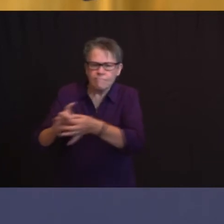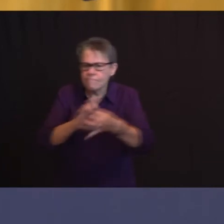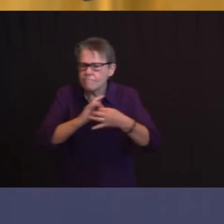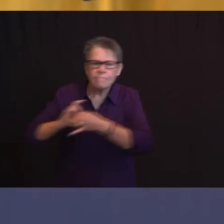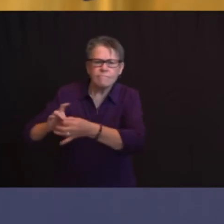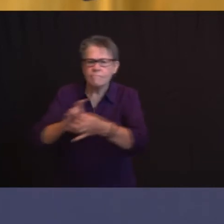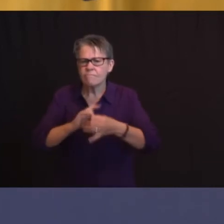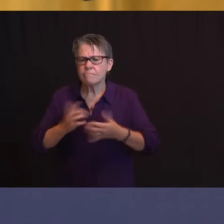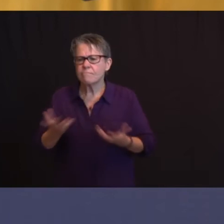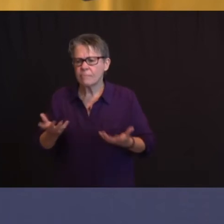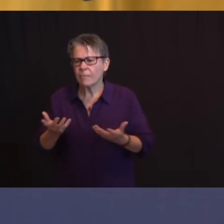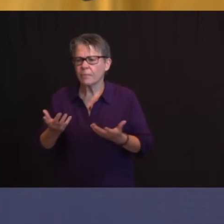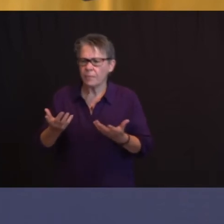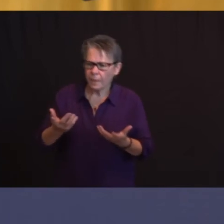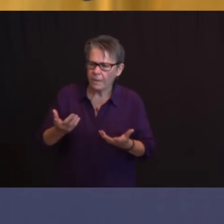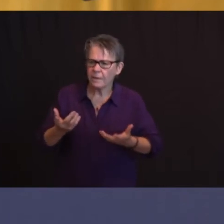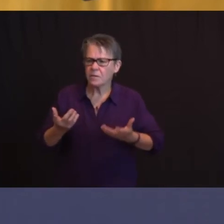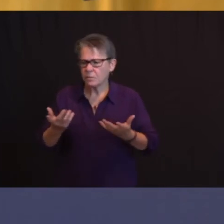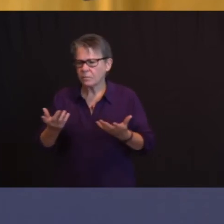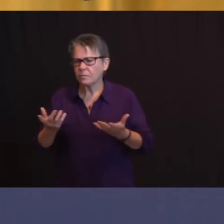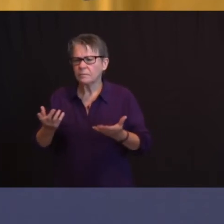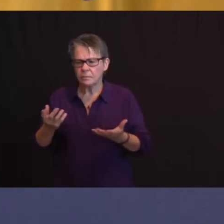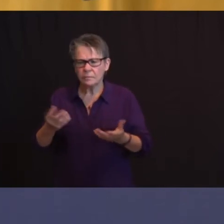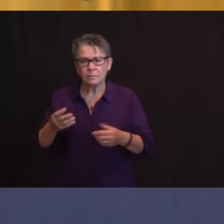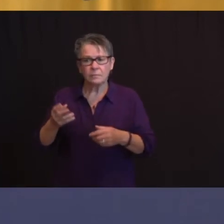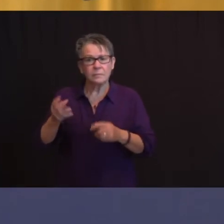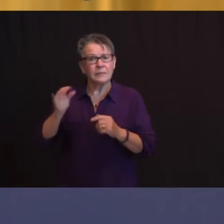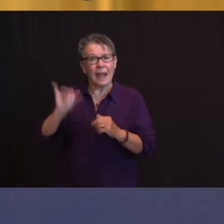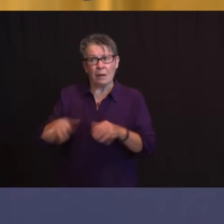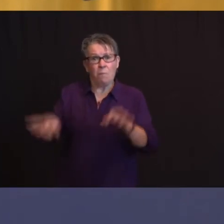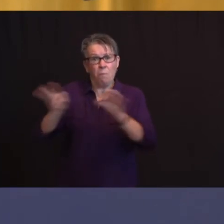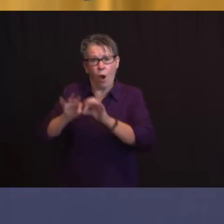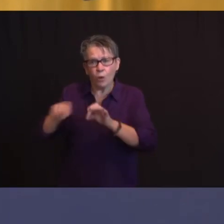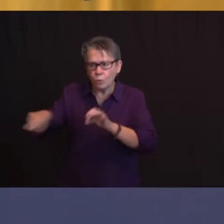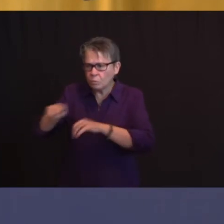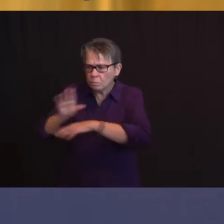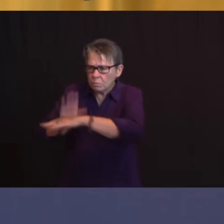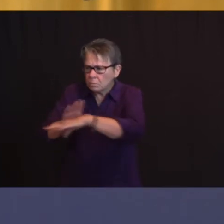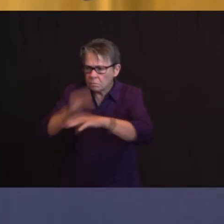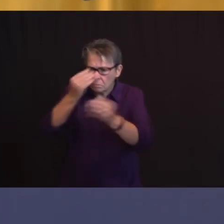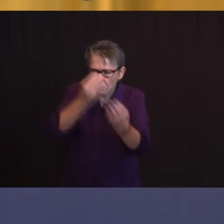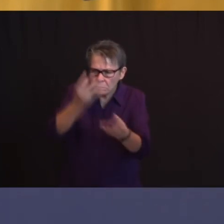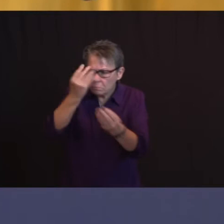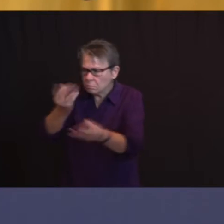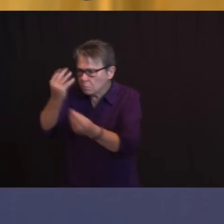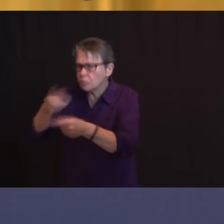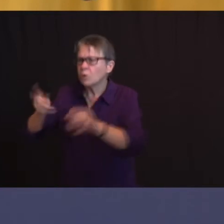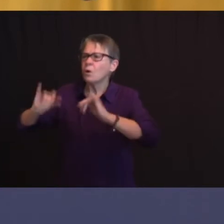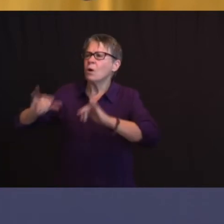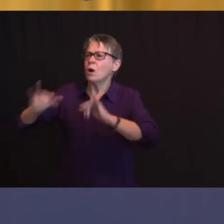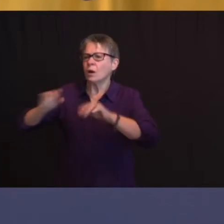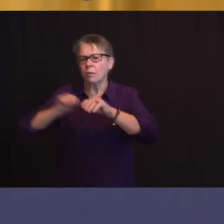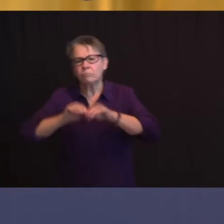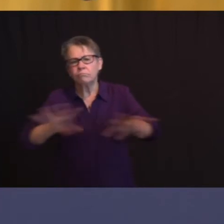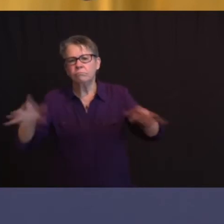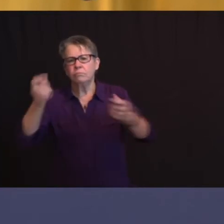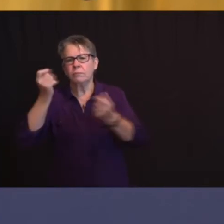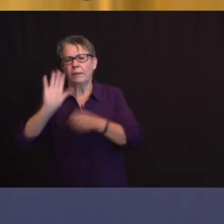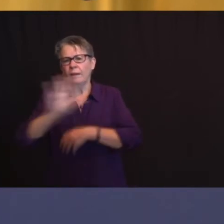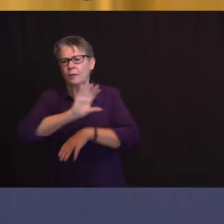been delivered to our faith communities, and they have been force multipliers. We've said this many times, no matter, if we bat